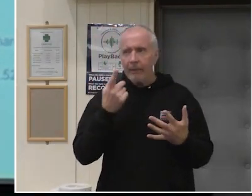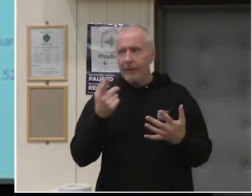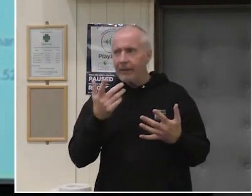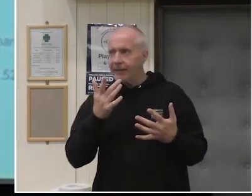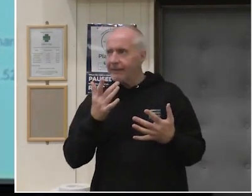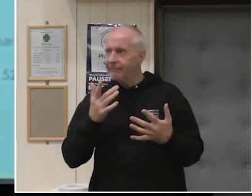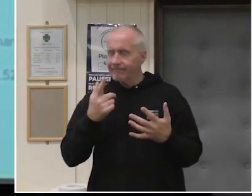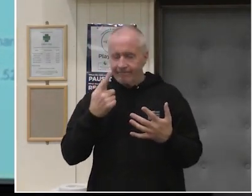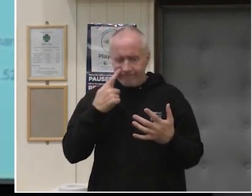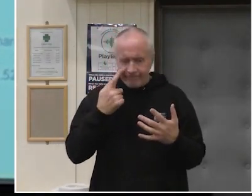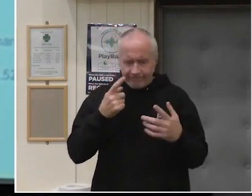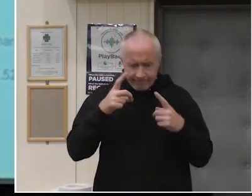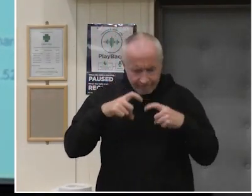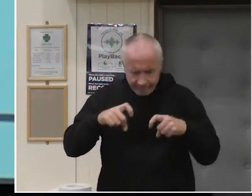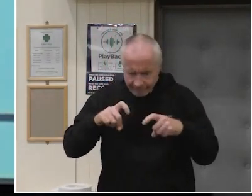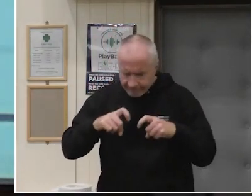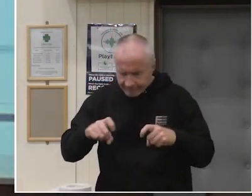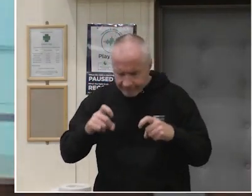meantime.